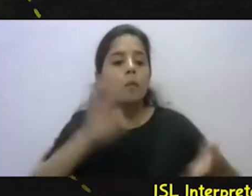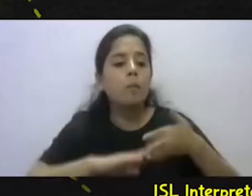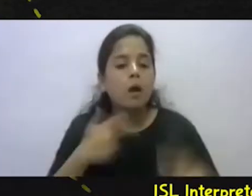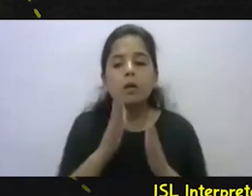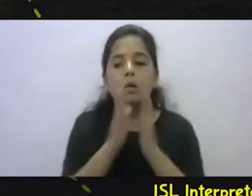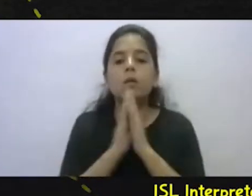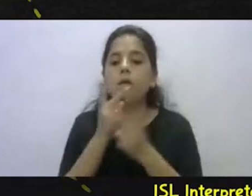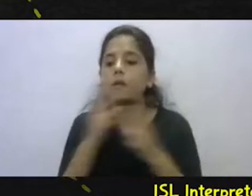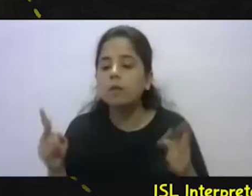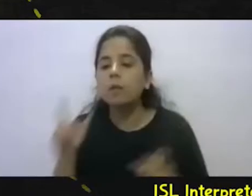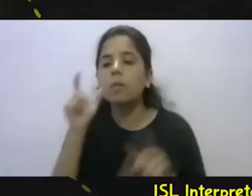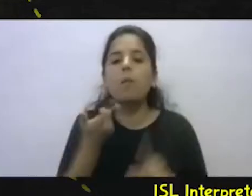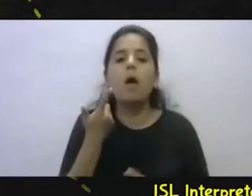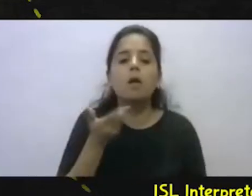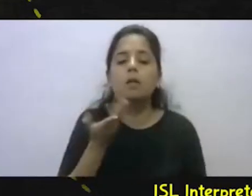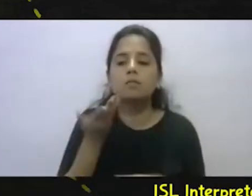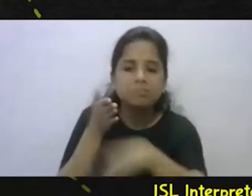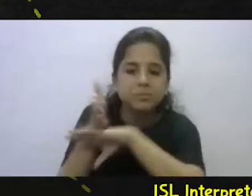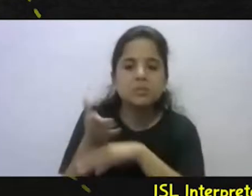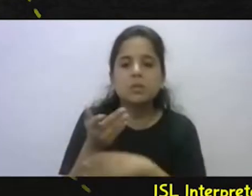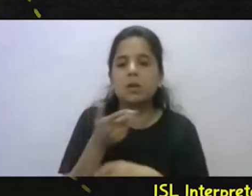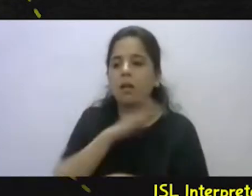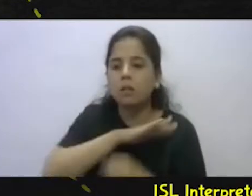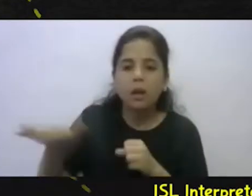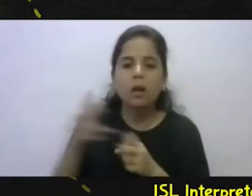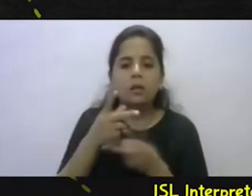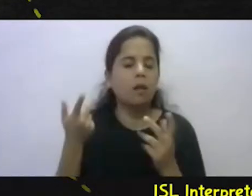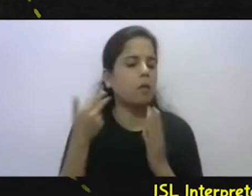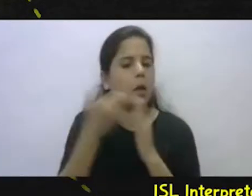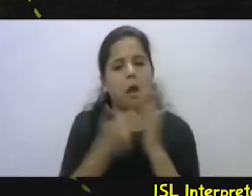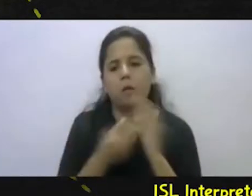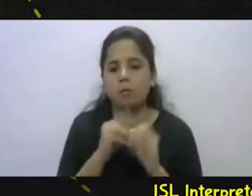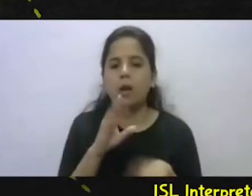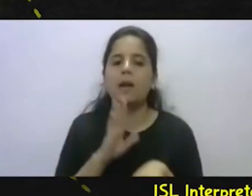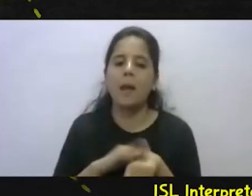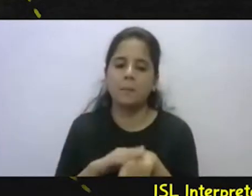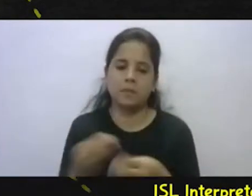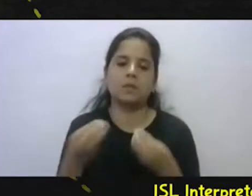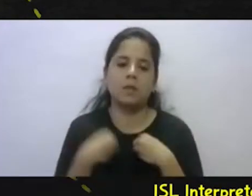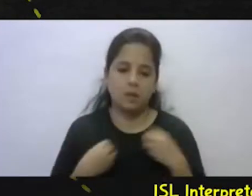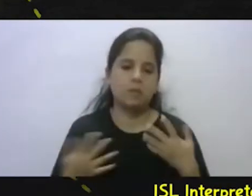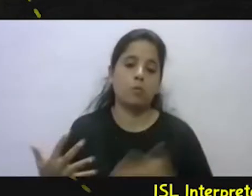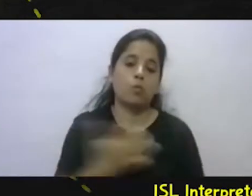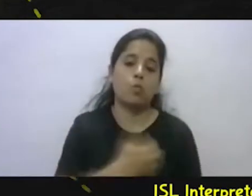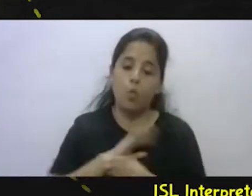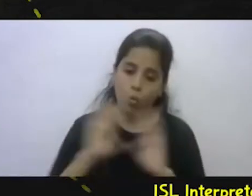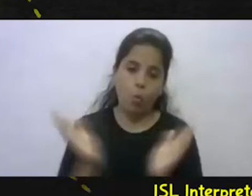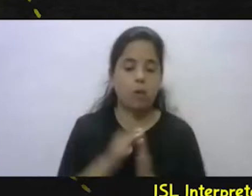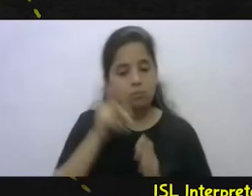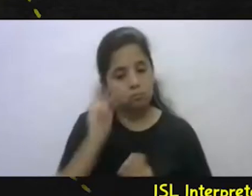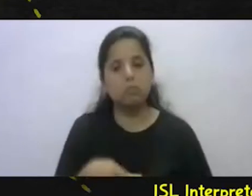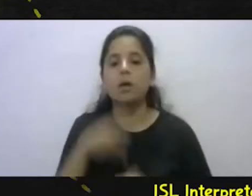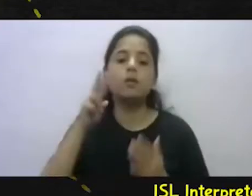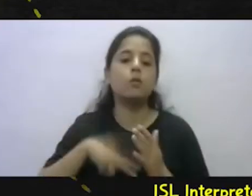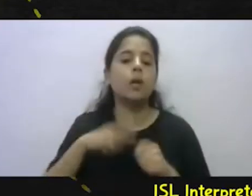are violated, but it still gave us an experience of collectively reading an intimate